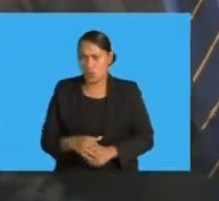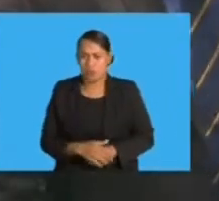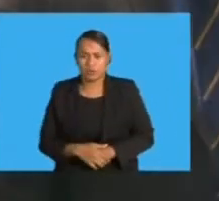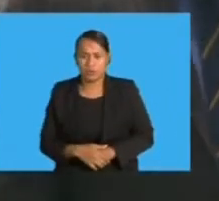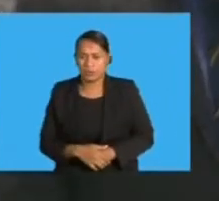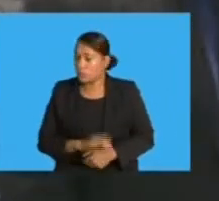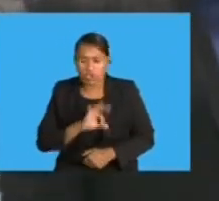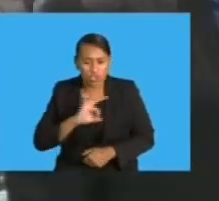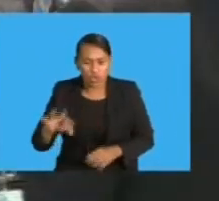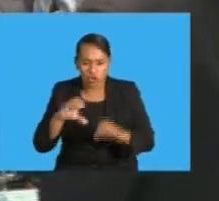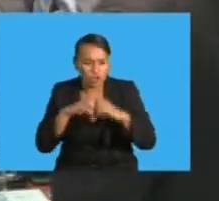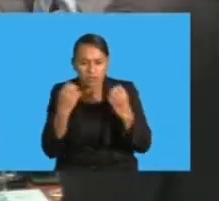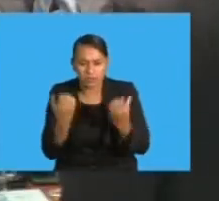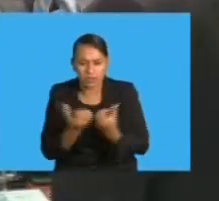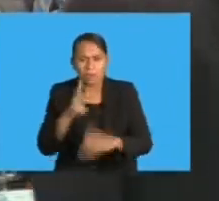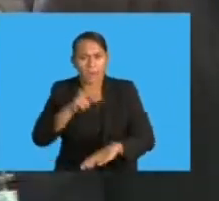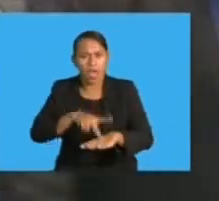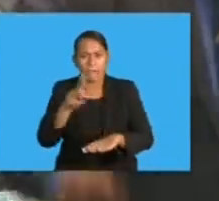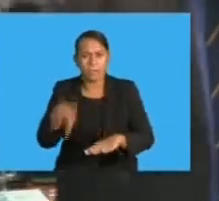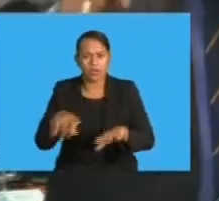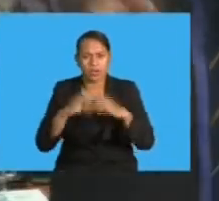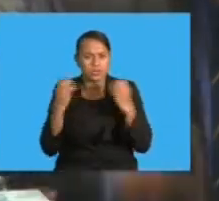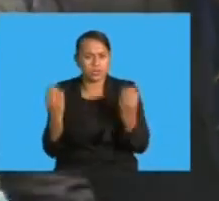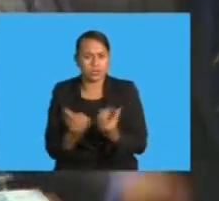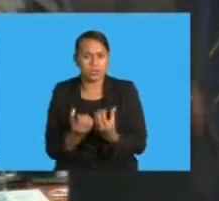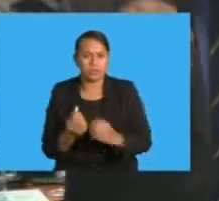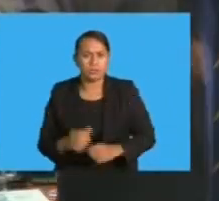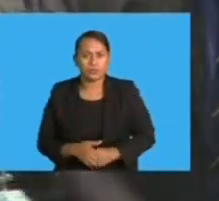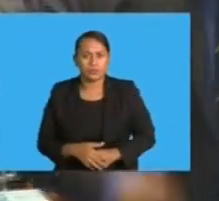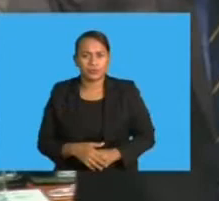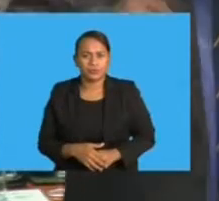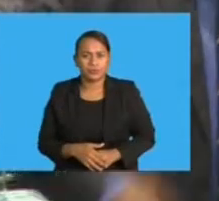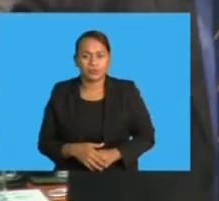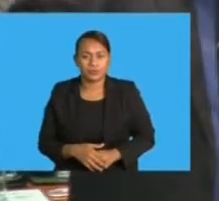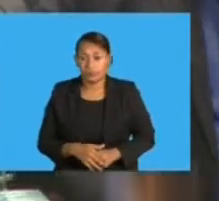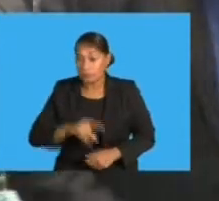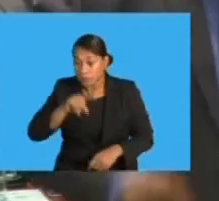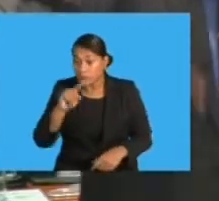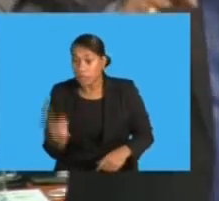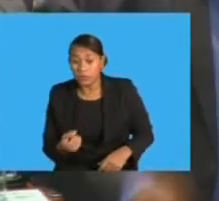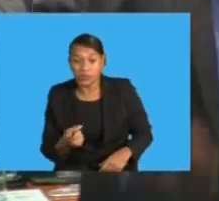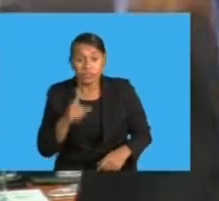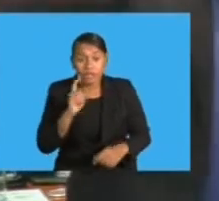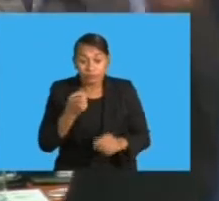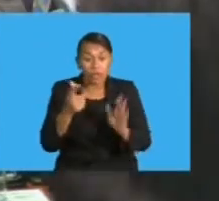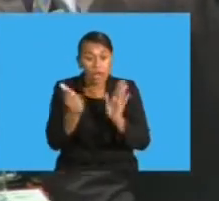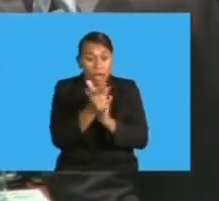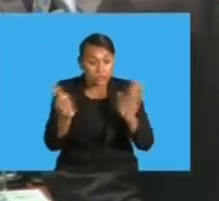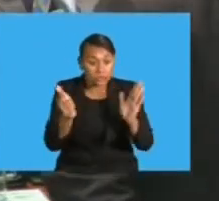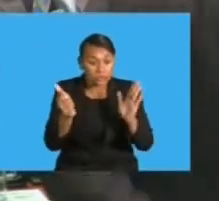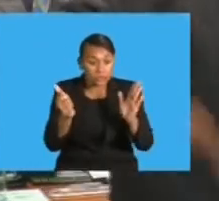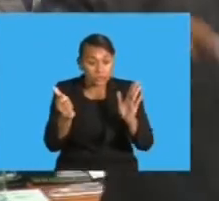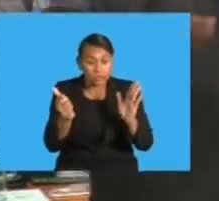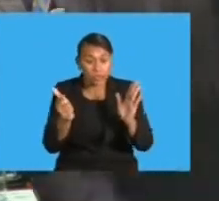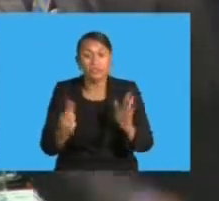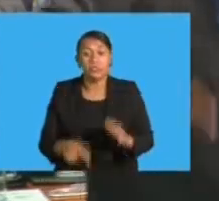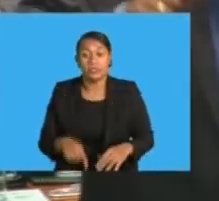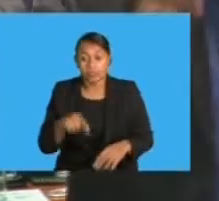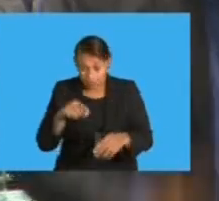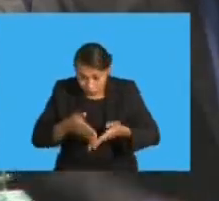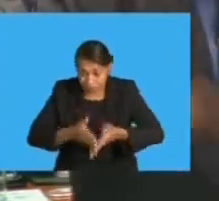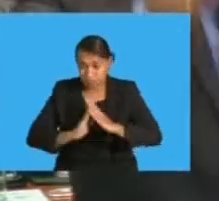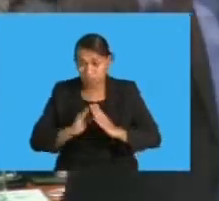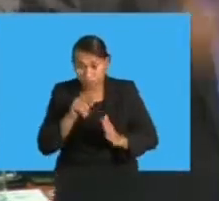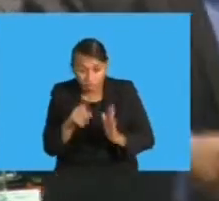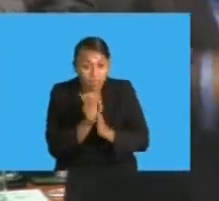in parliament committees, Mr. Speaker, sir. But when the legislation comes into this house, that